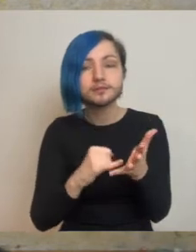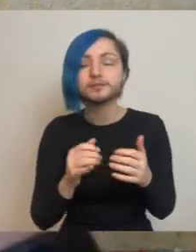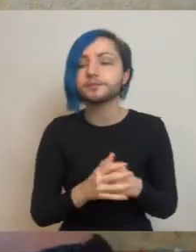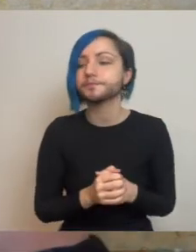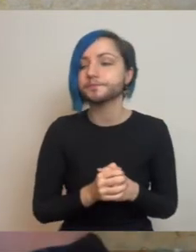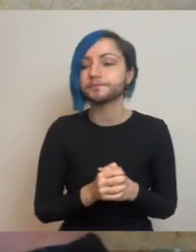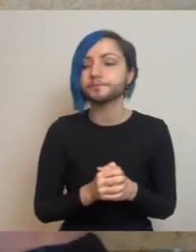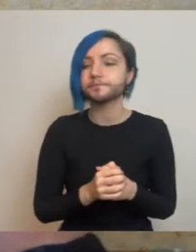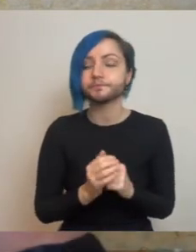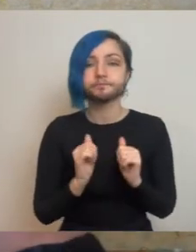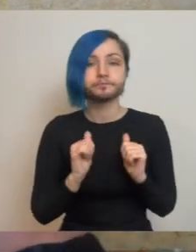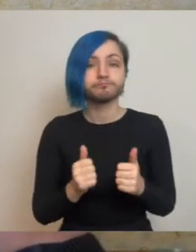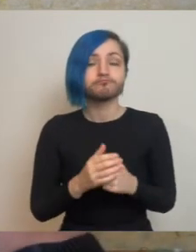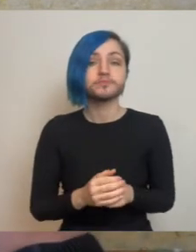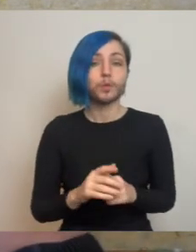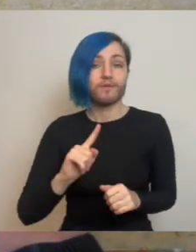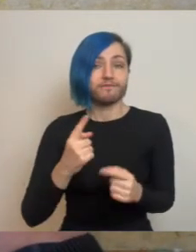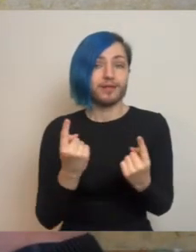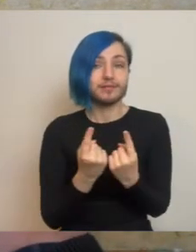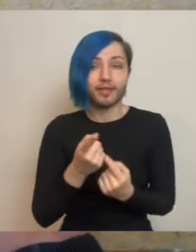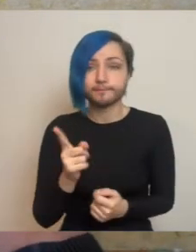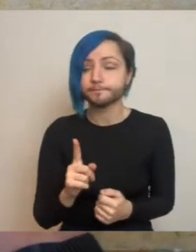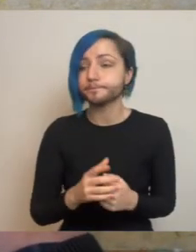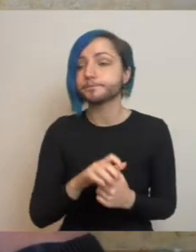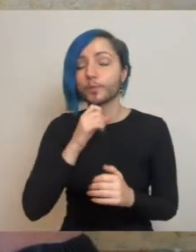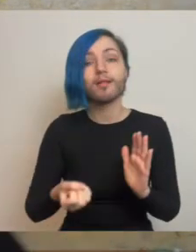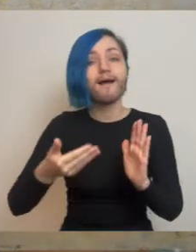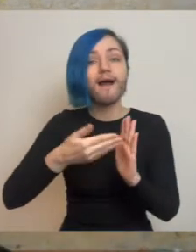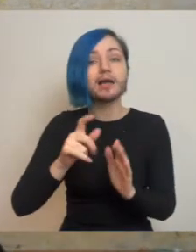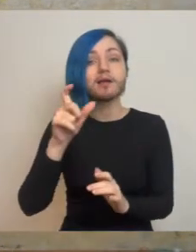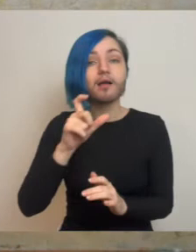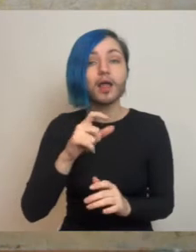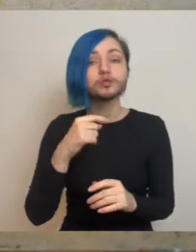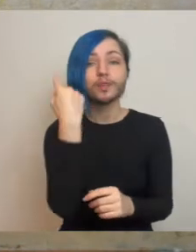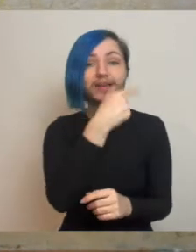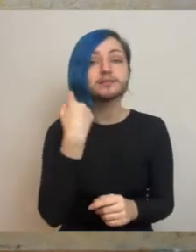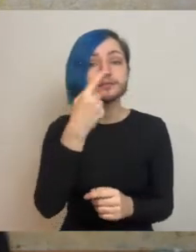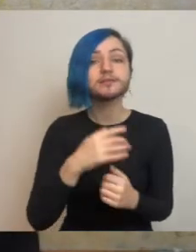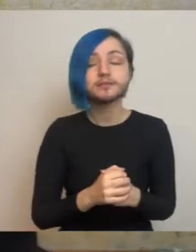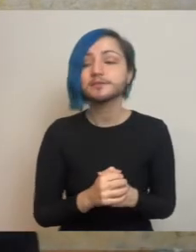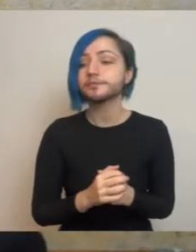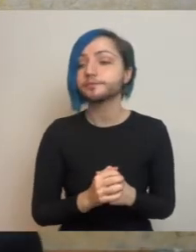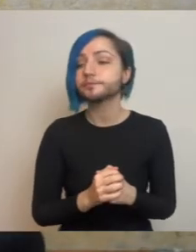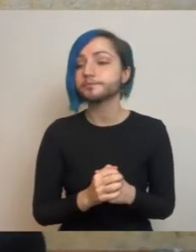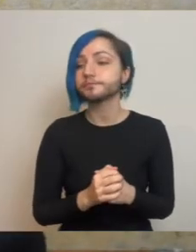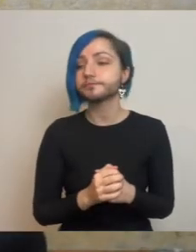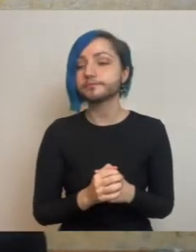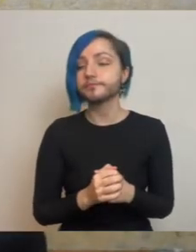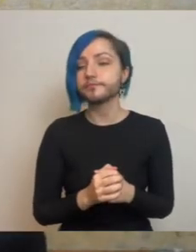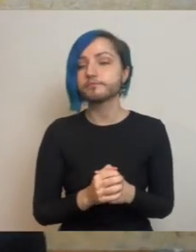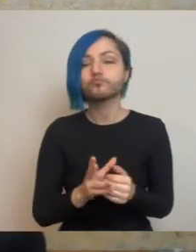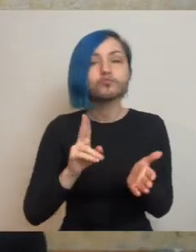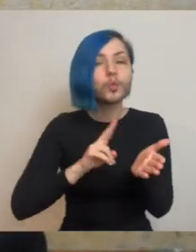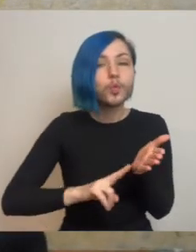So the first thing that we're going to do is we're going to add color to the faces here. And I